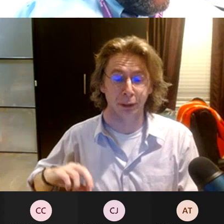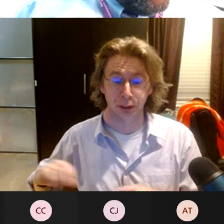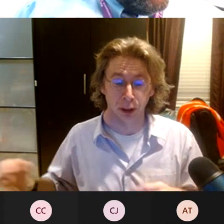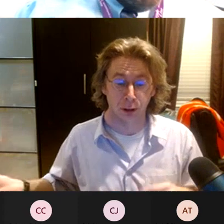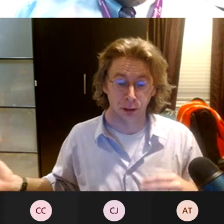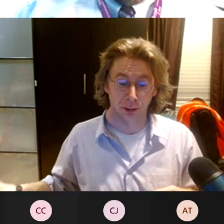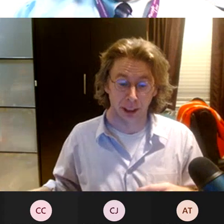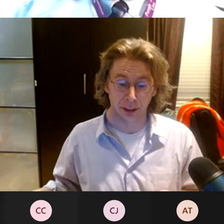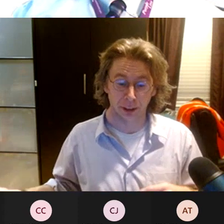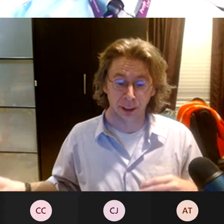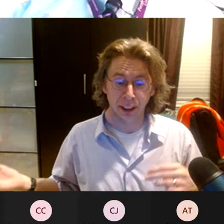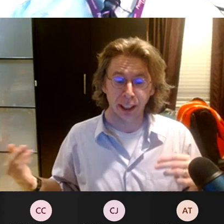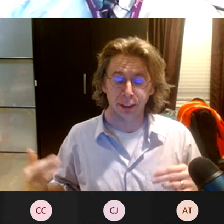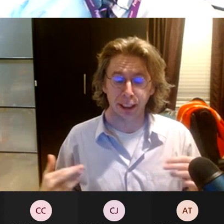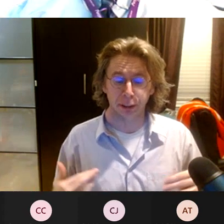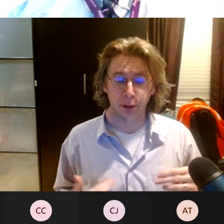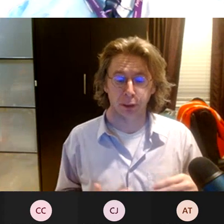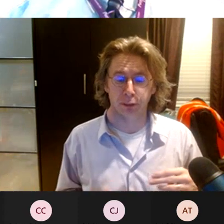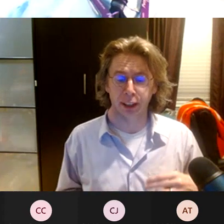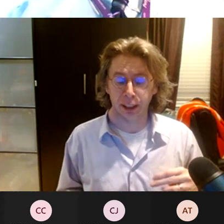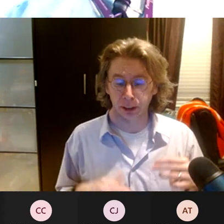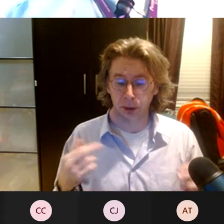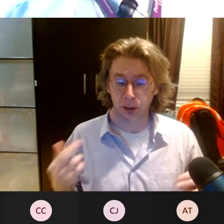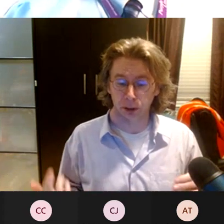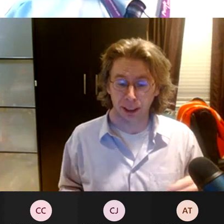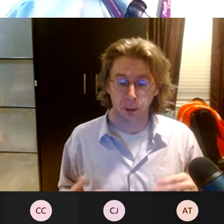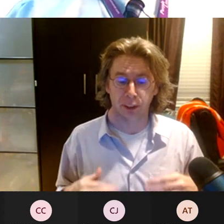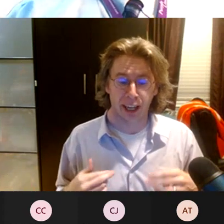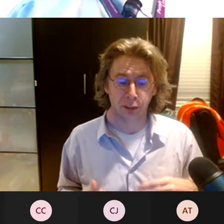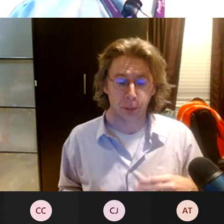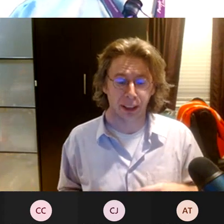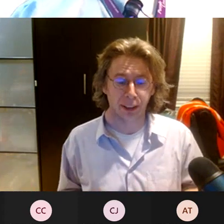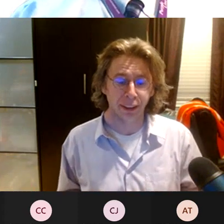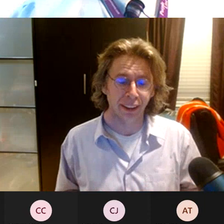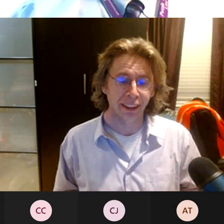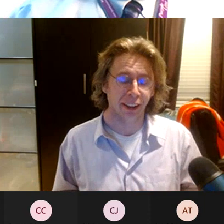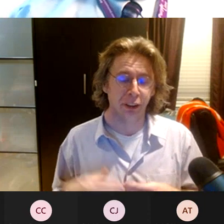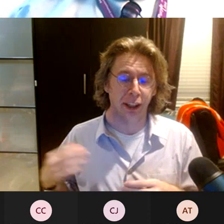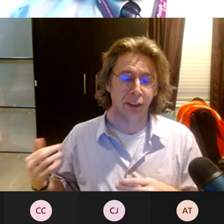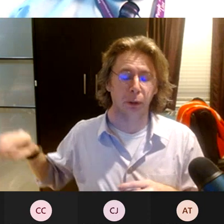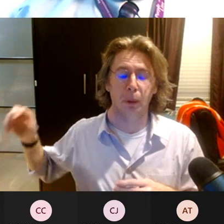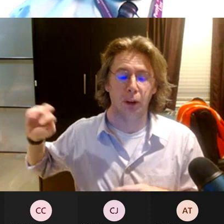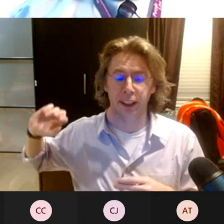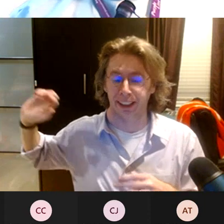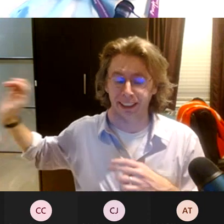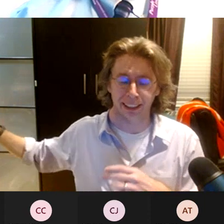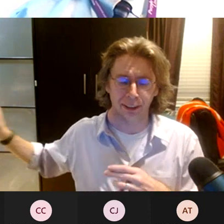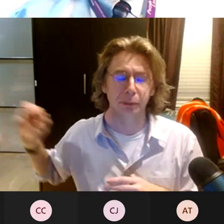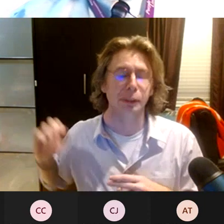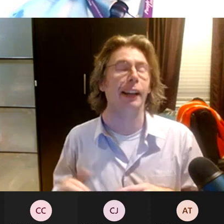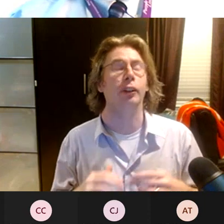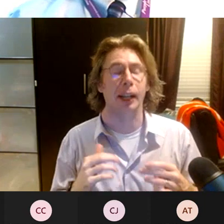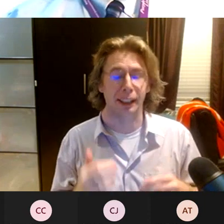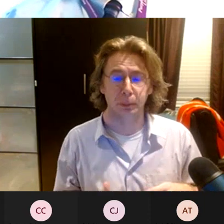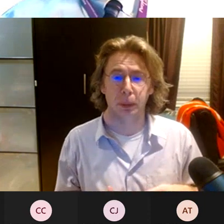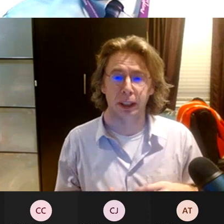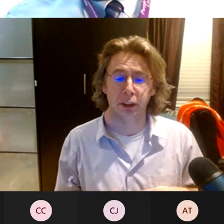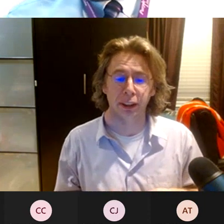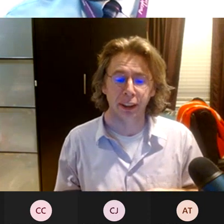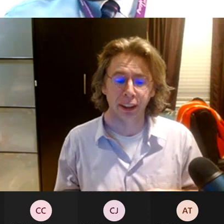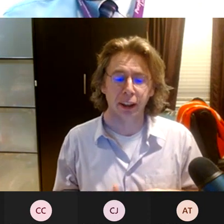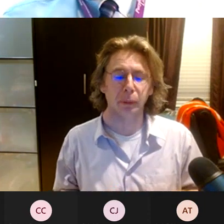help make all those calls and the like. Is that something that the Tiger teams could address, or would it have to be, you know, done through more like not